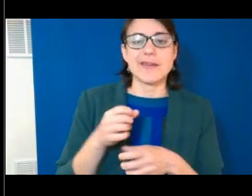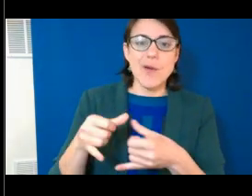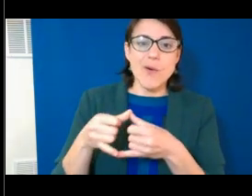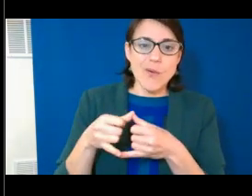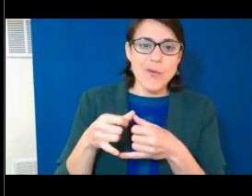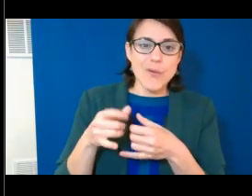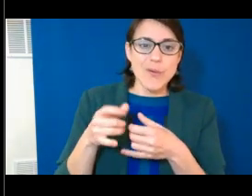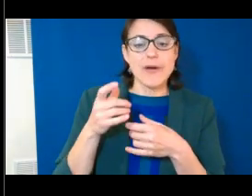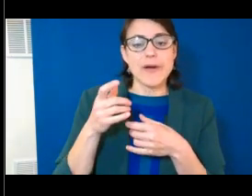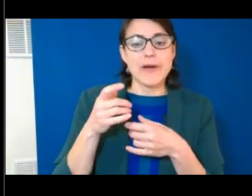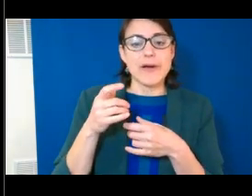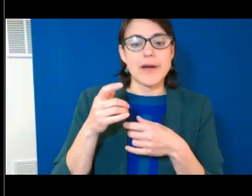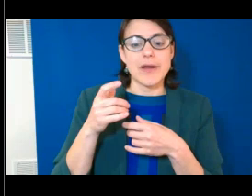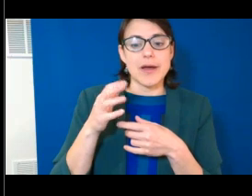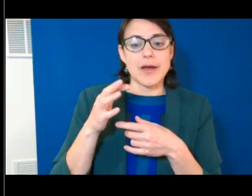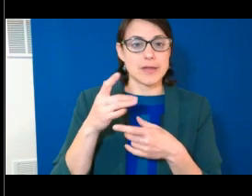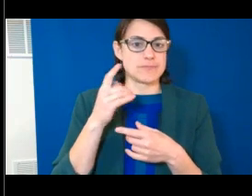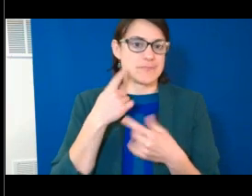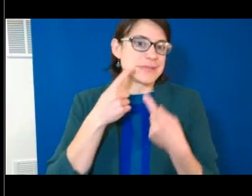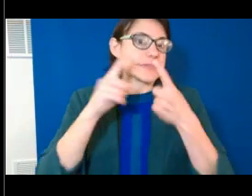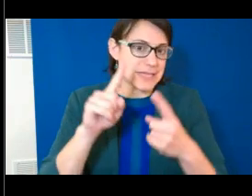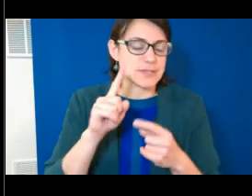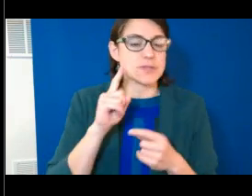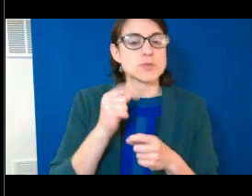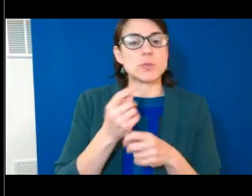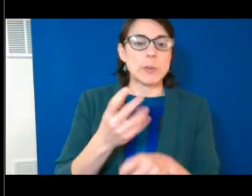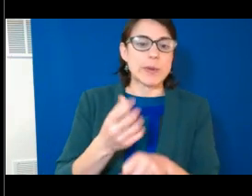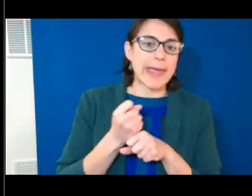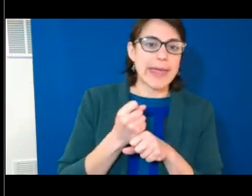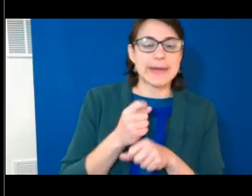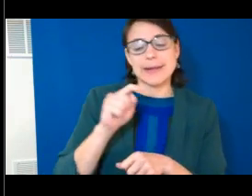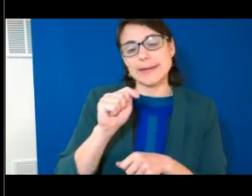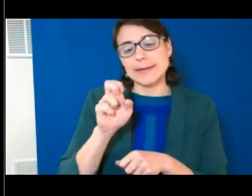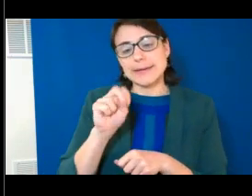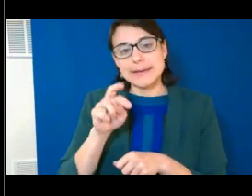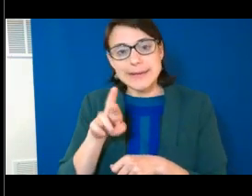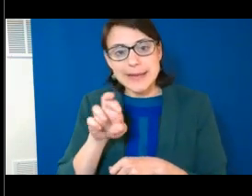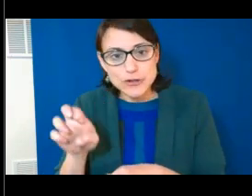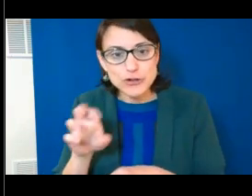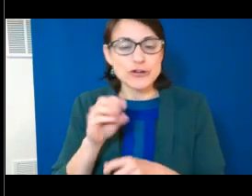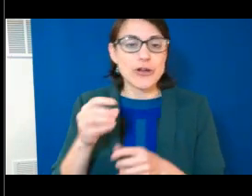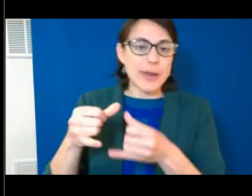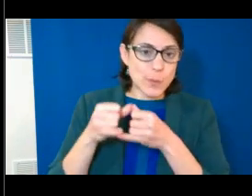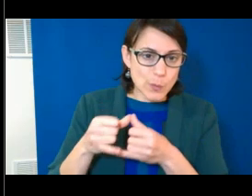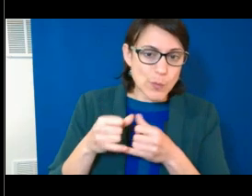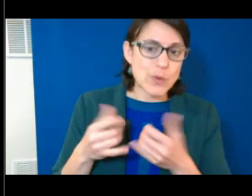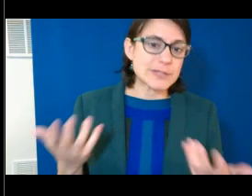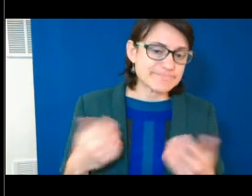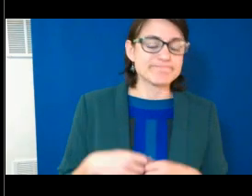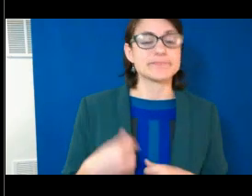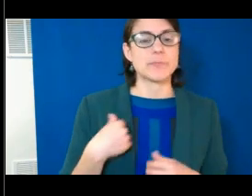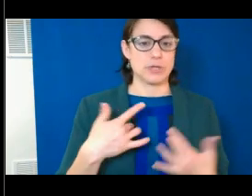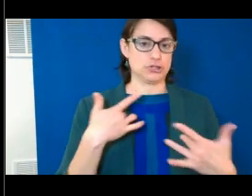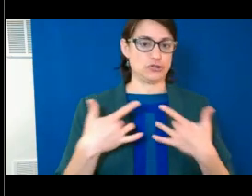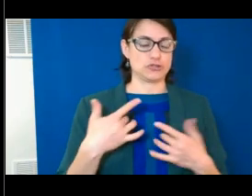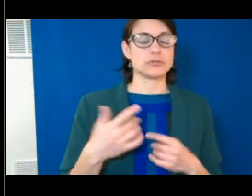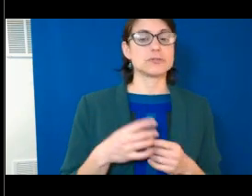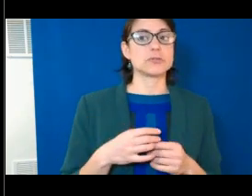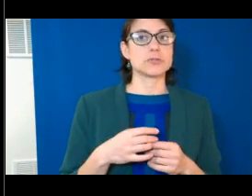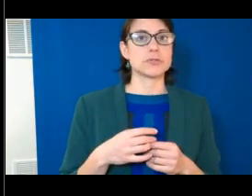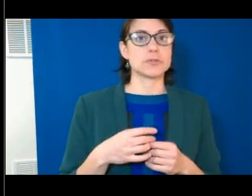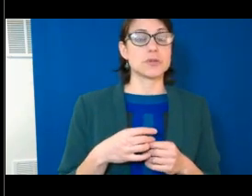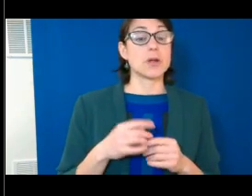one of two very large awards, it will be very helpful for us, will be several people will get it. The more amount doesn't matter as much